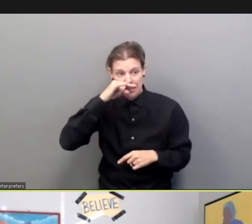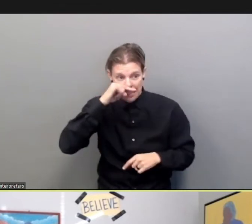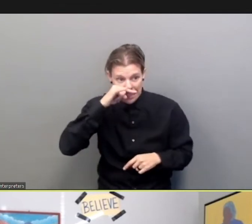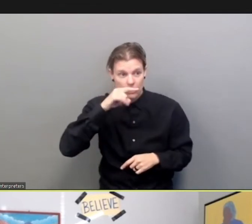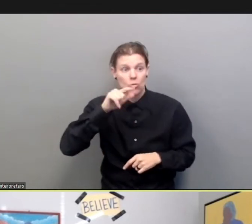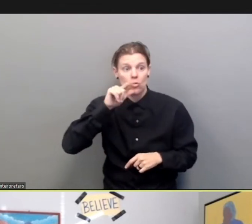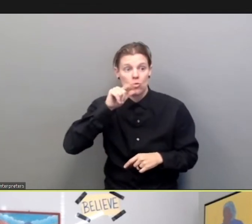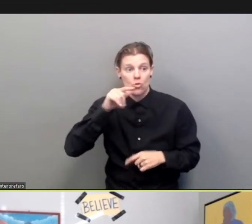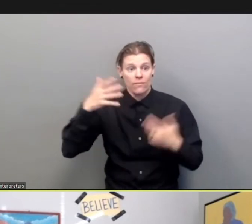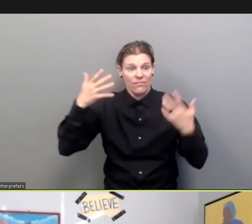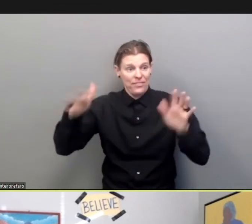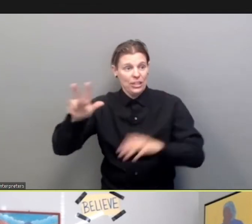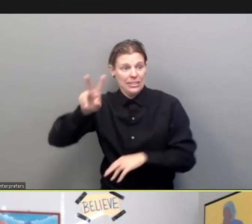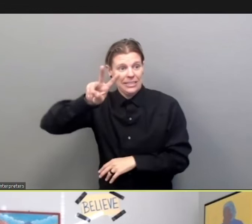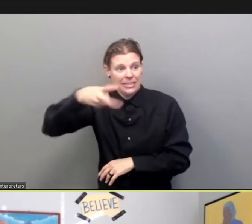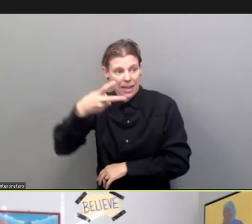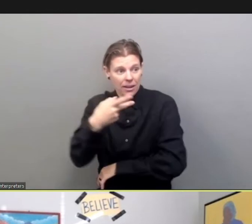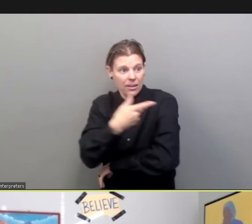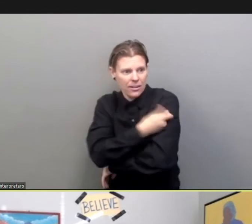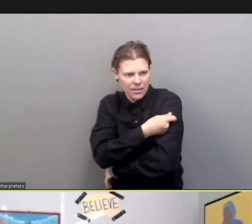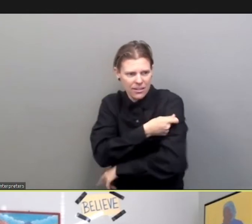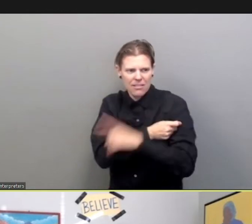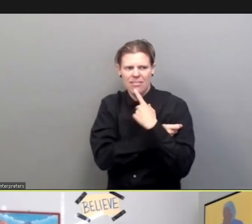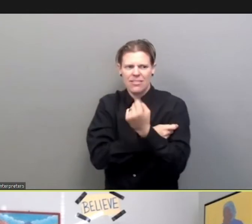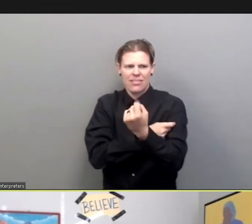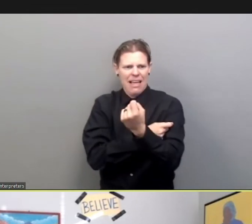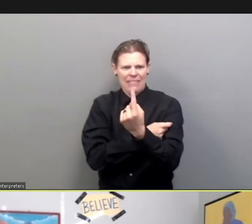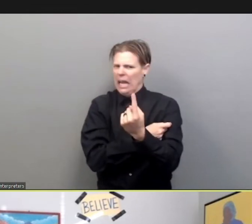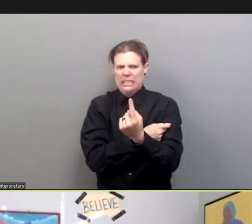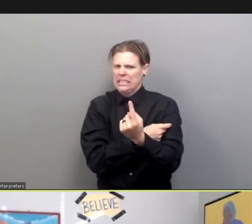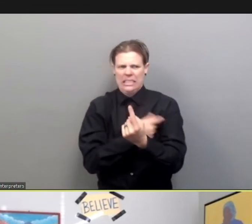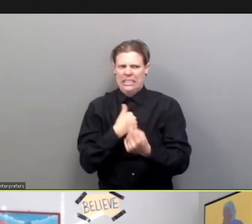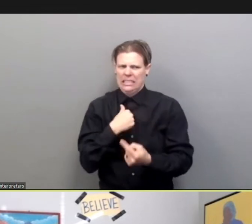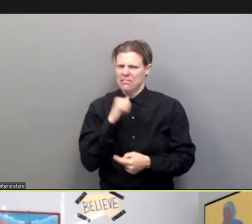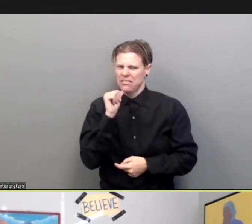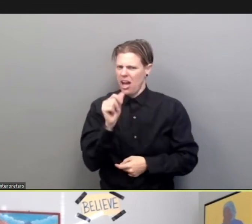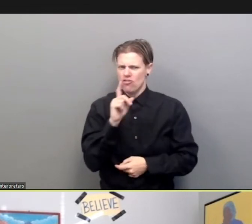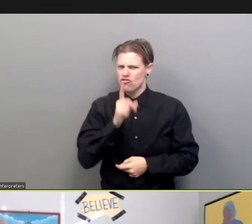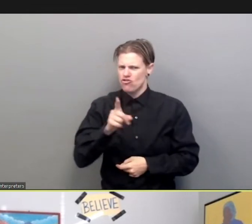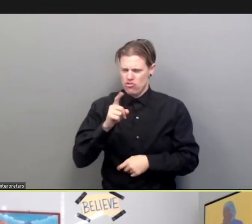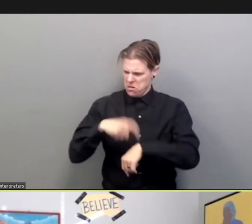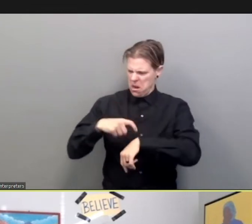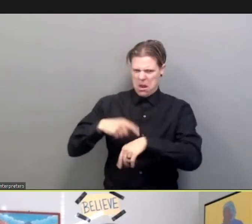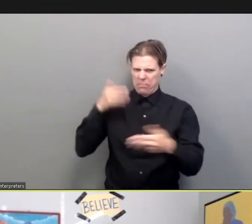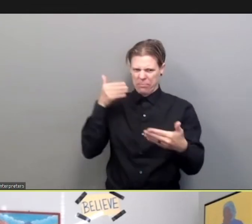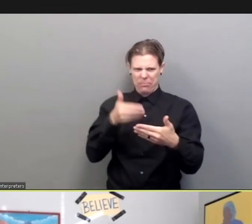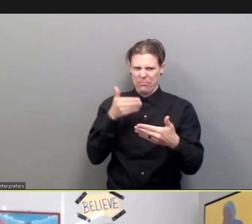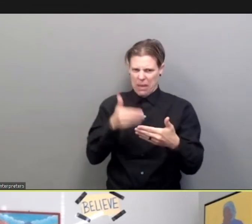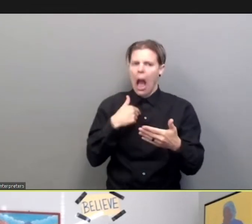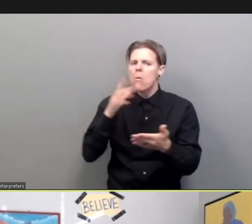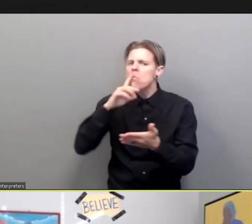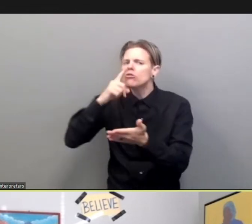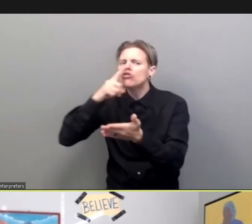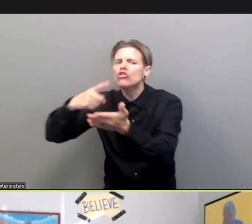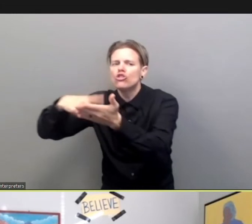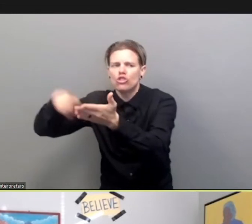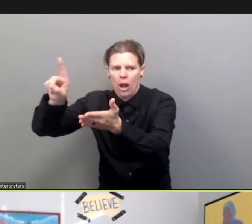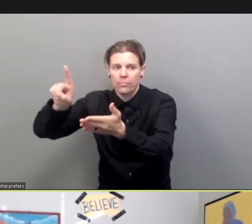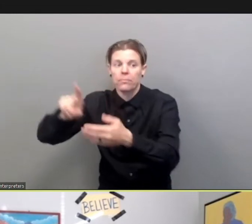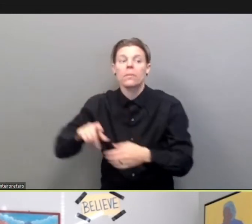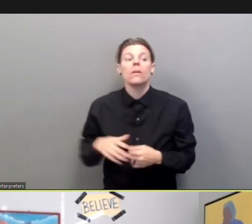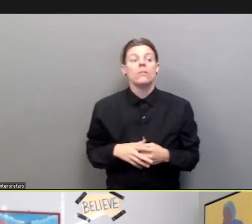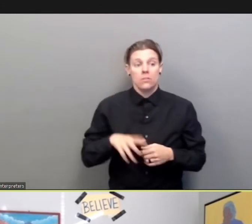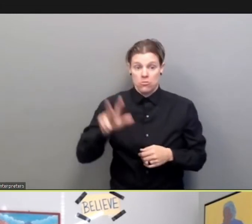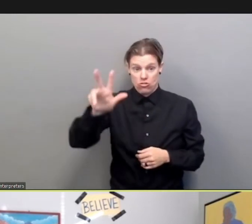can check on that and then get back to you. But in terms of the response, we had about 4% of the